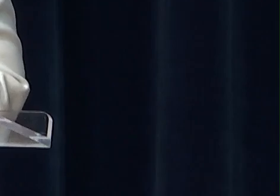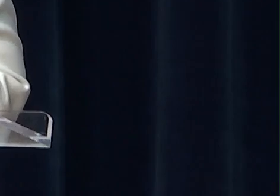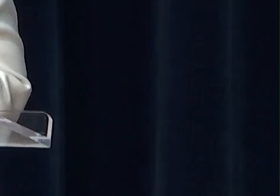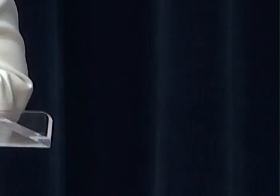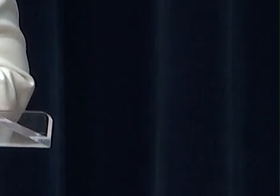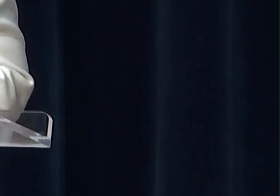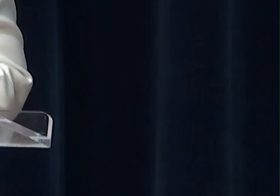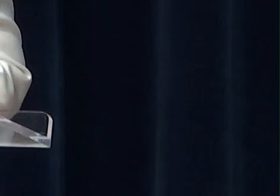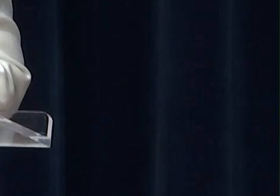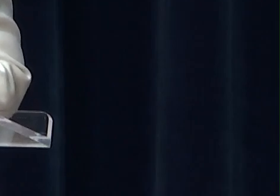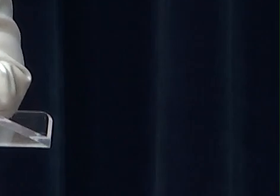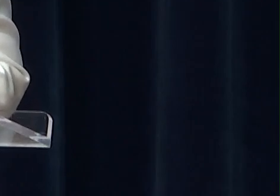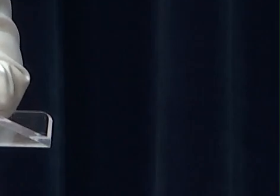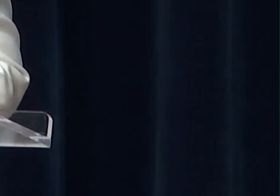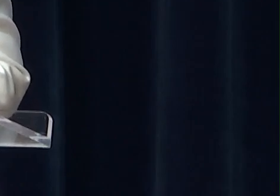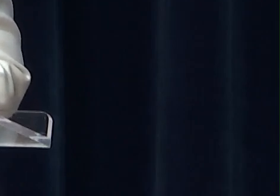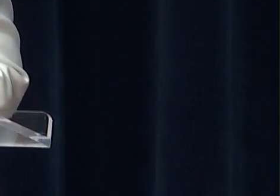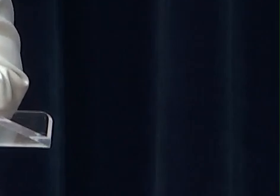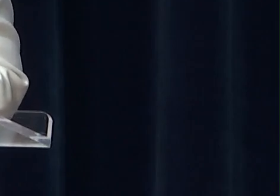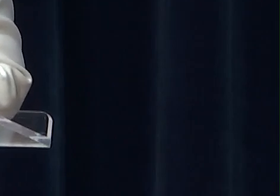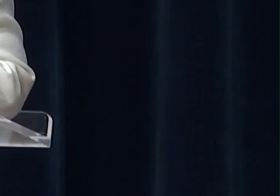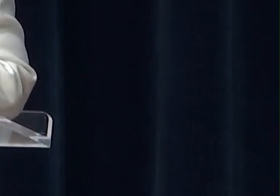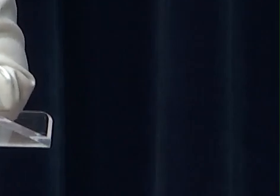Happy New Year.